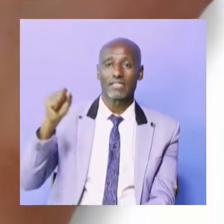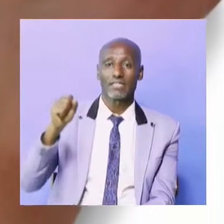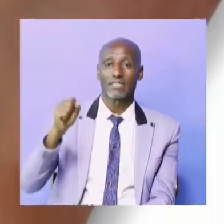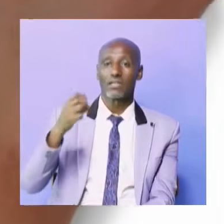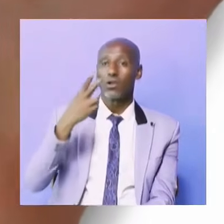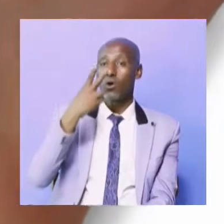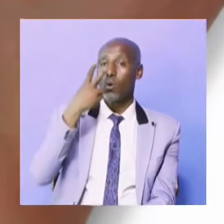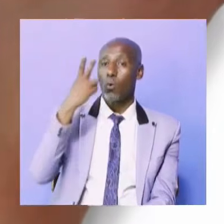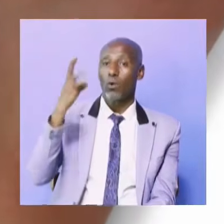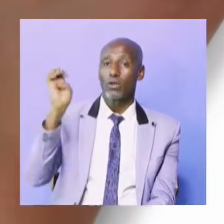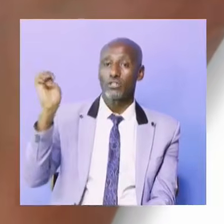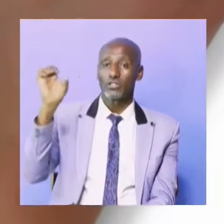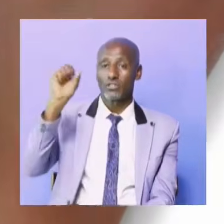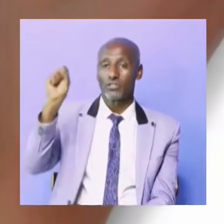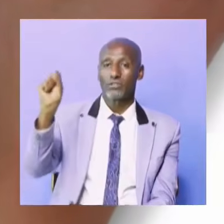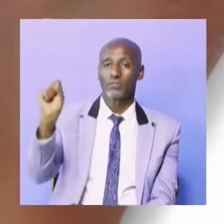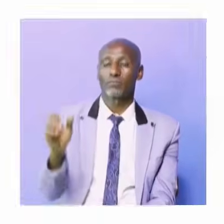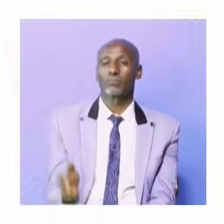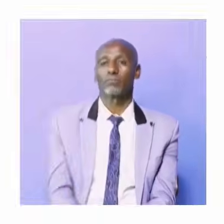Watches.